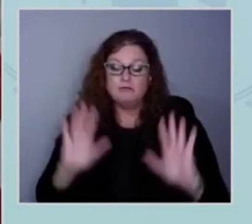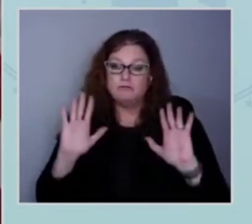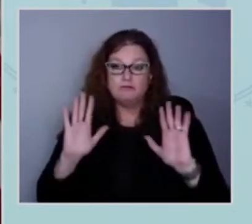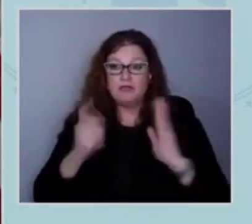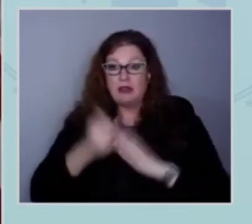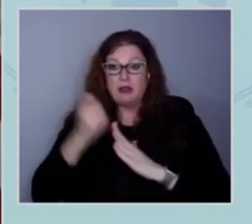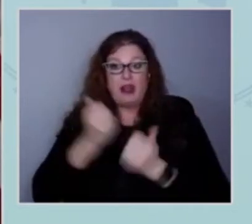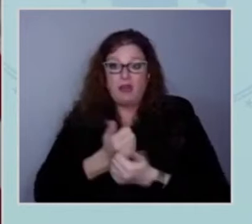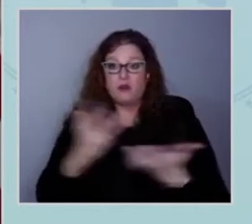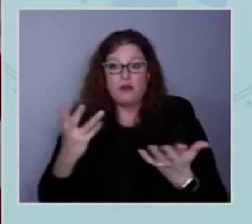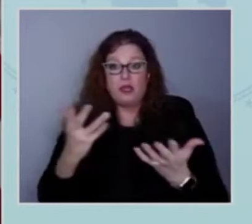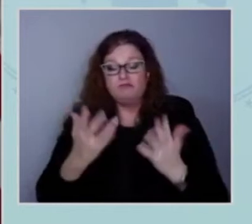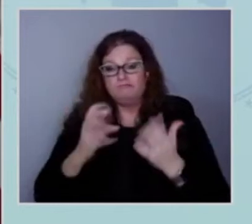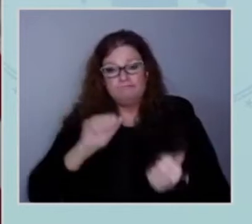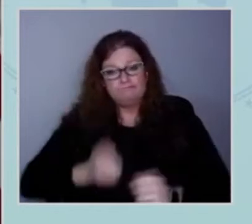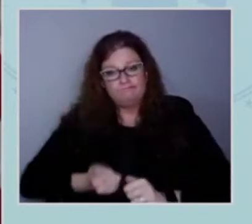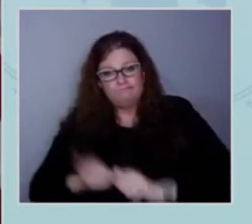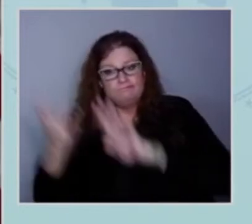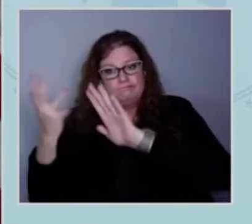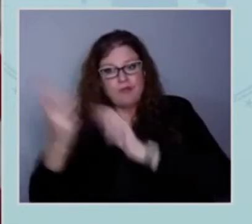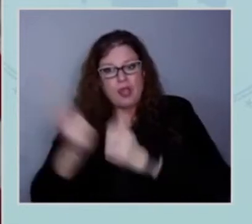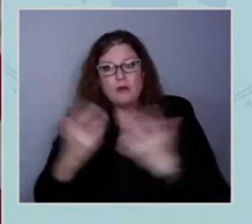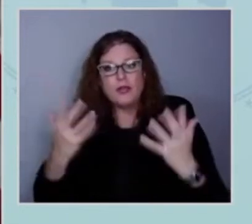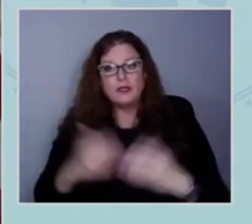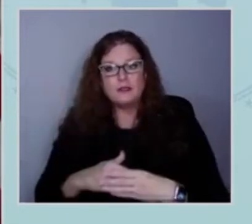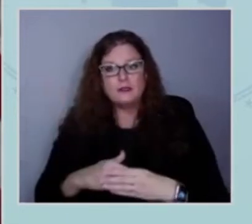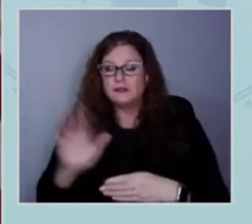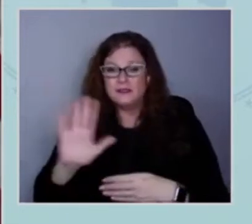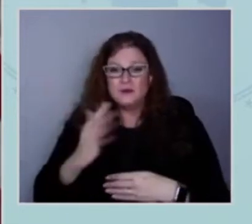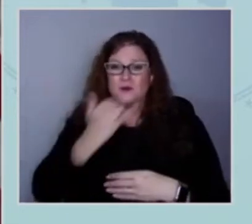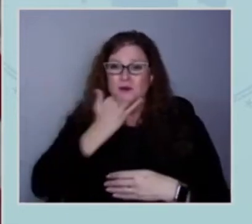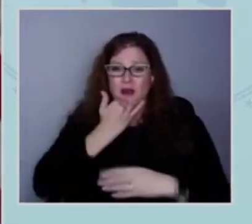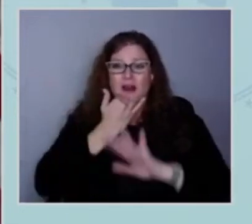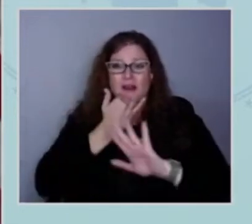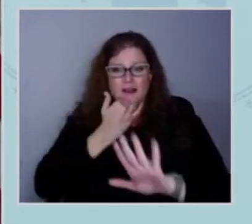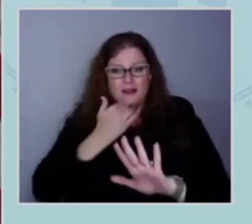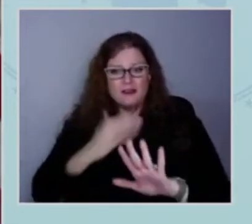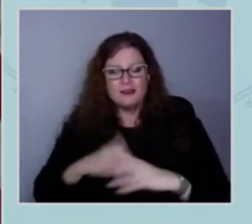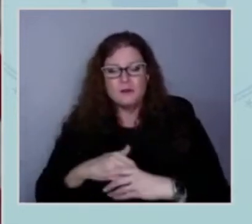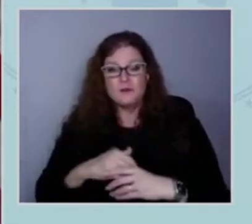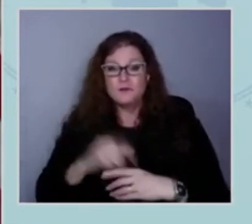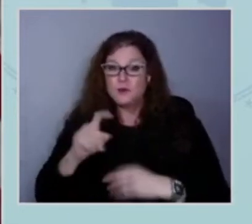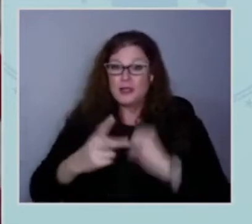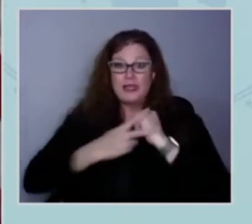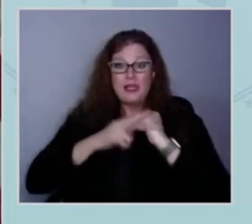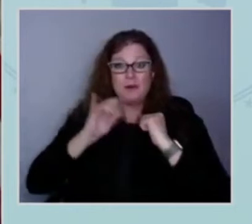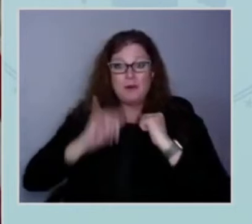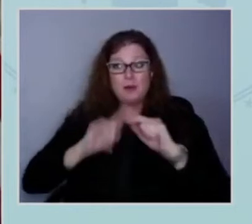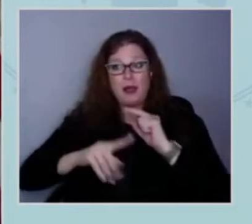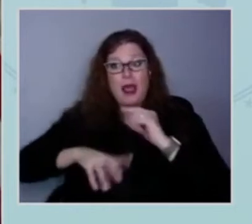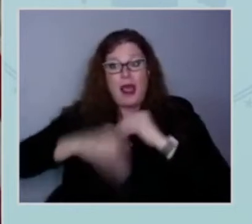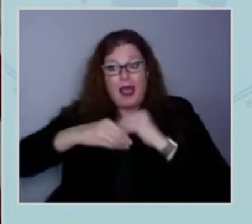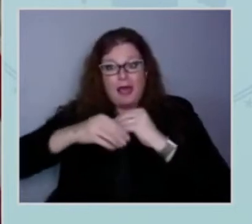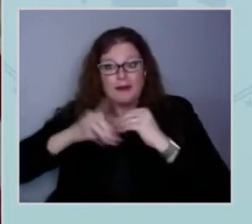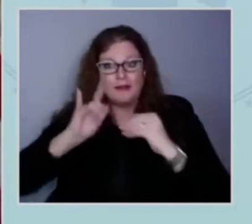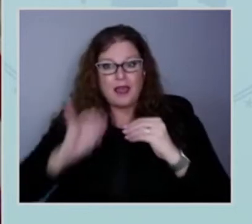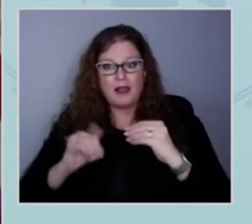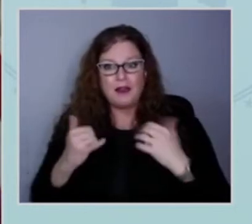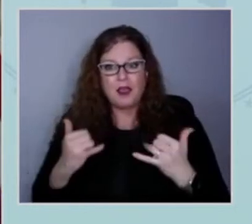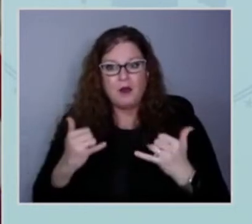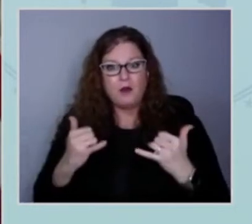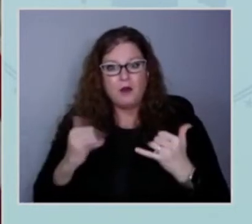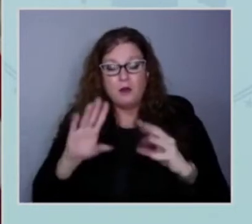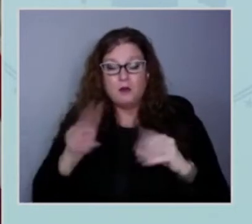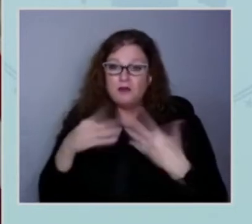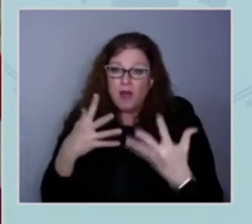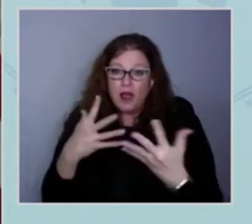the Affordable Care Act. Just flat eliminate it all, get rid of it all. It's deadly wrong. I think